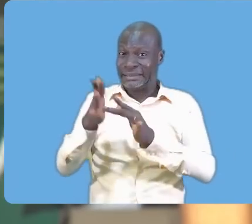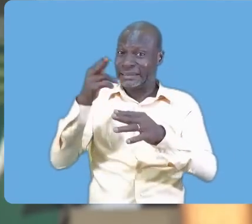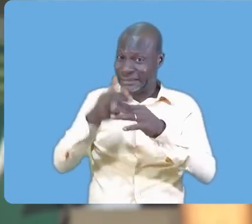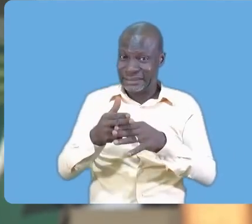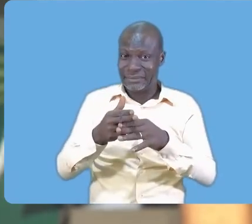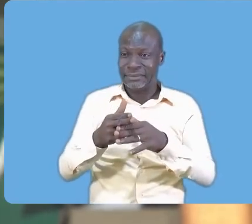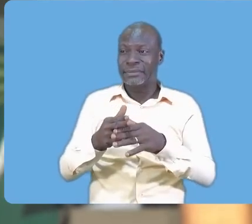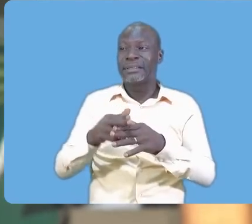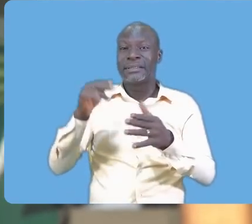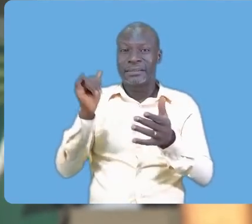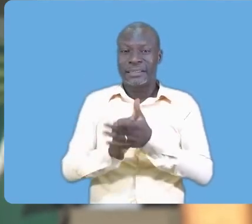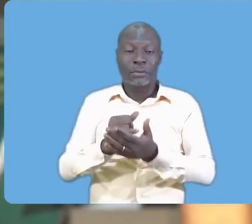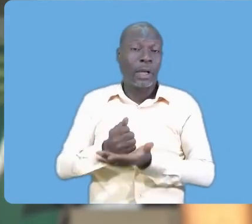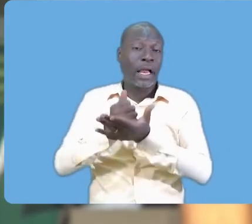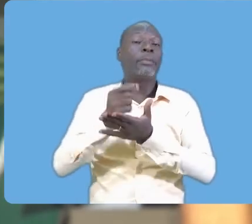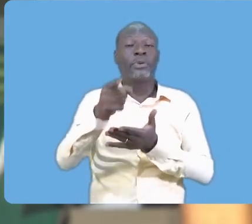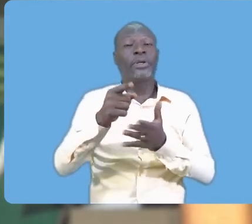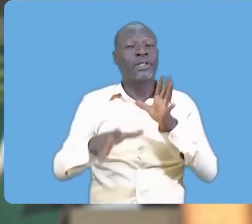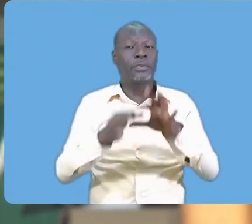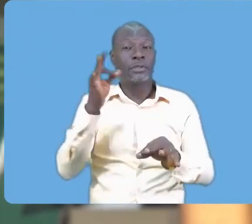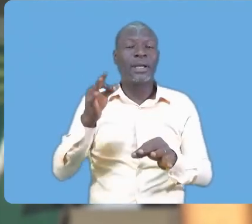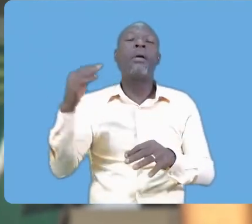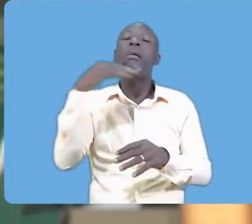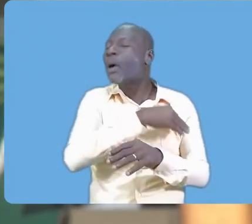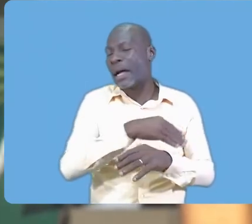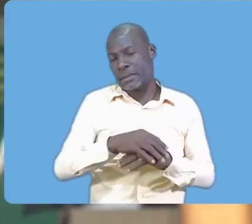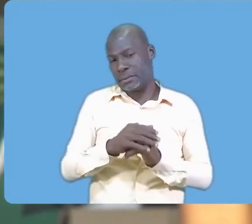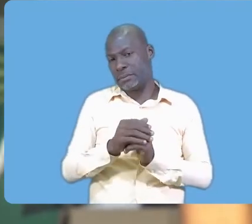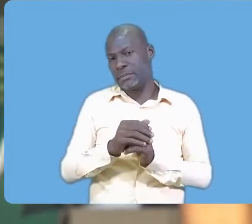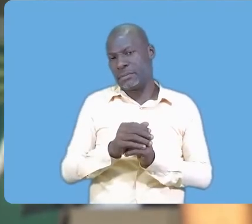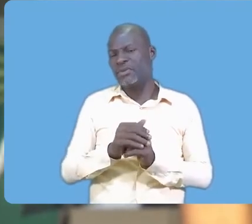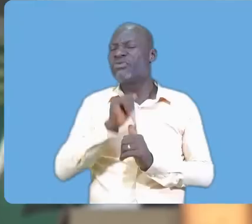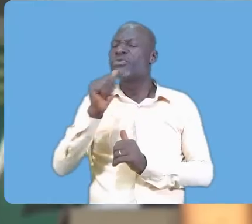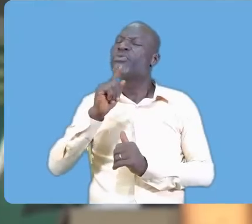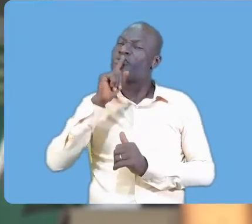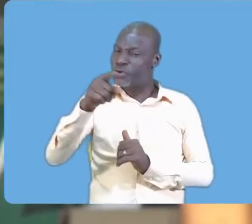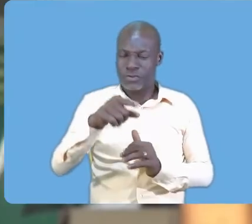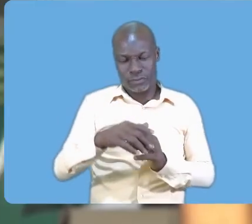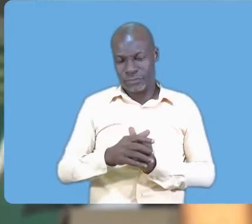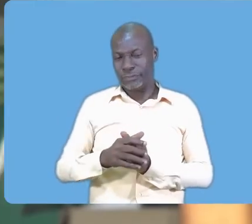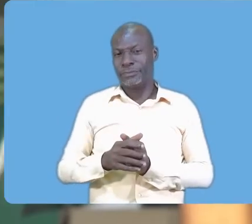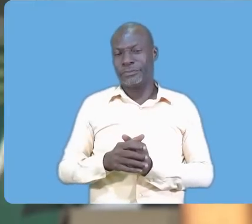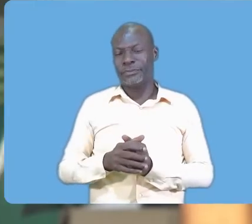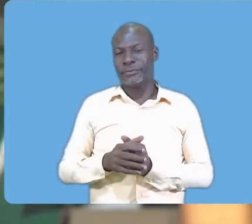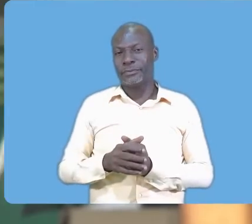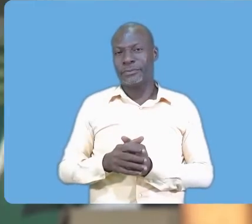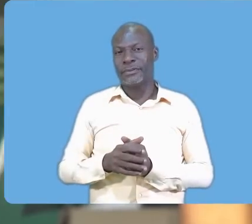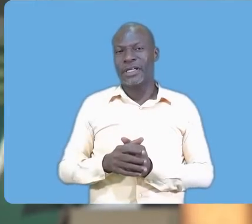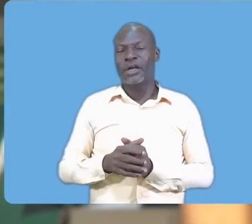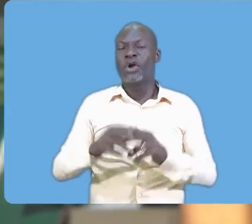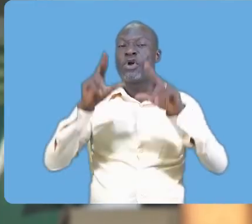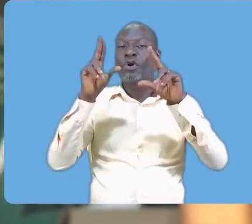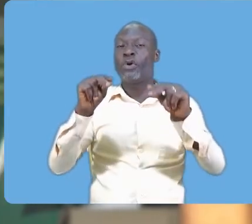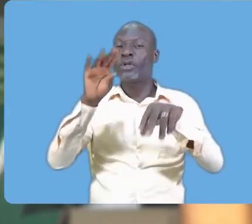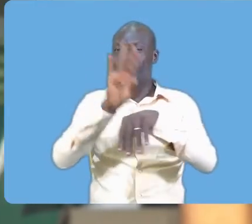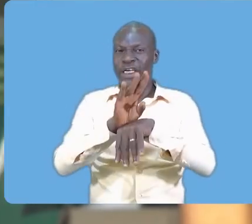de ama wo no I don't ever boil home from no. And you're no crack. And you're no crack da. I sorry, ah, yeah,